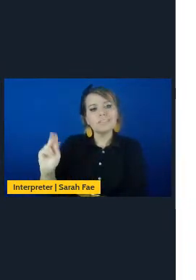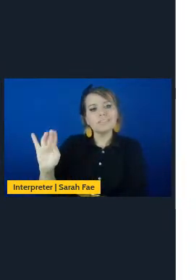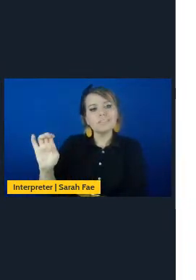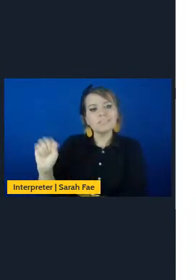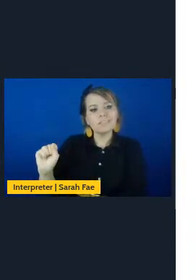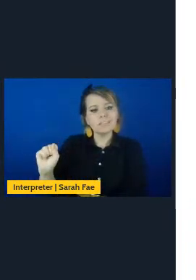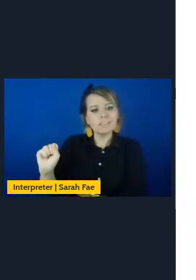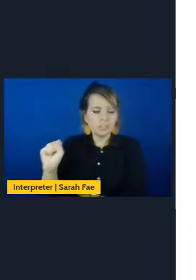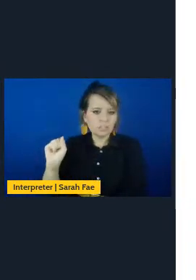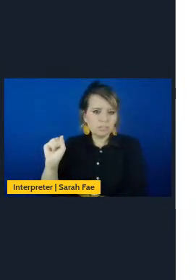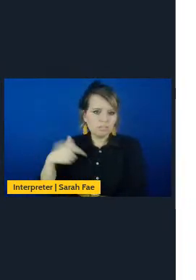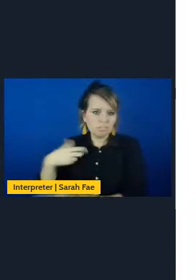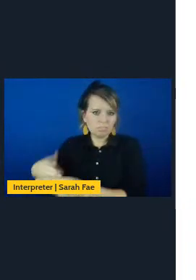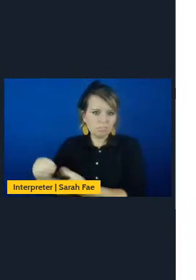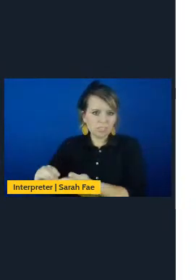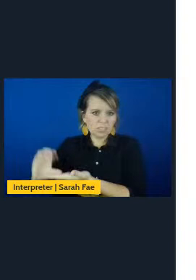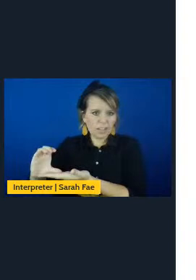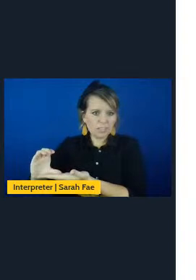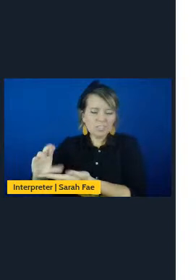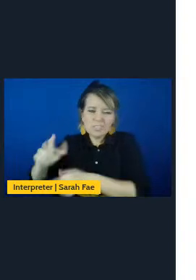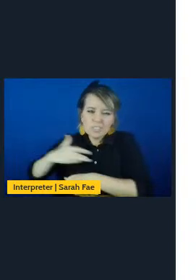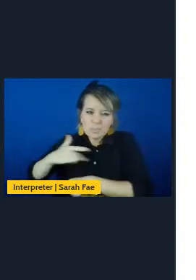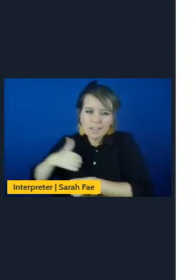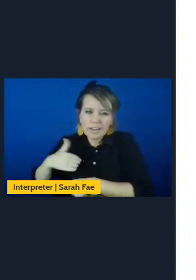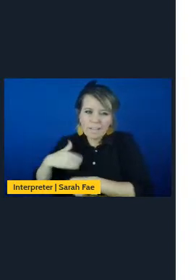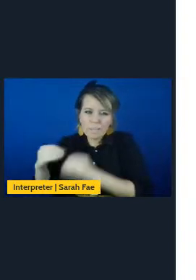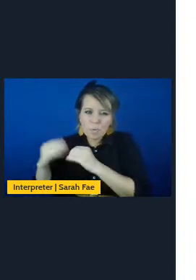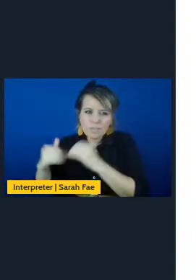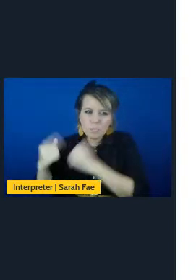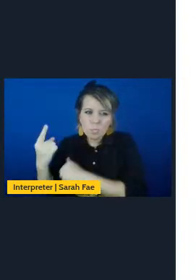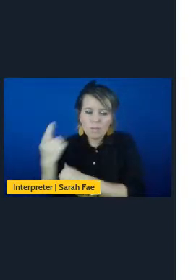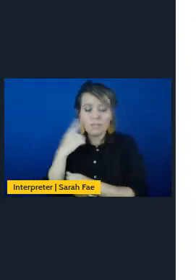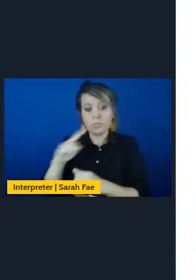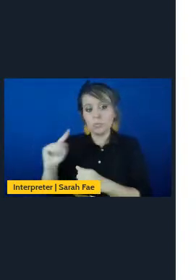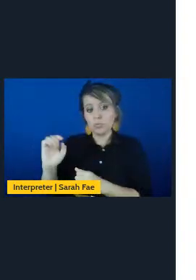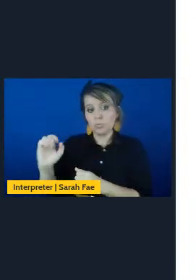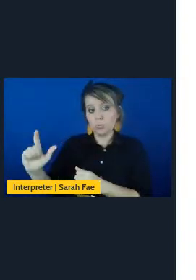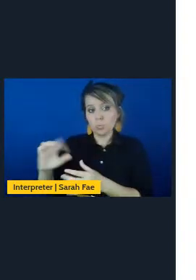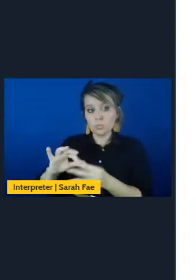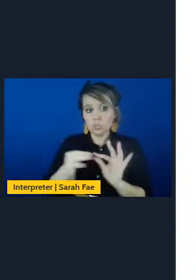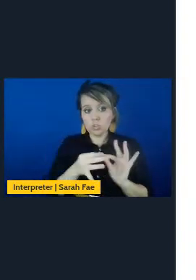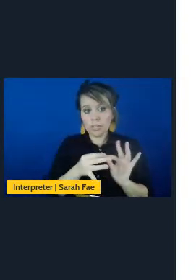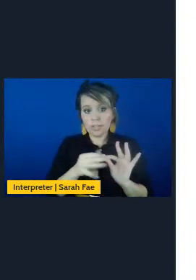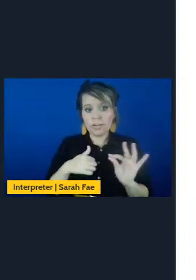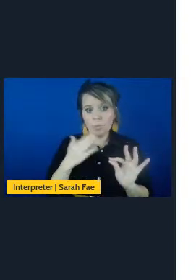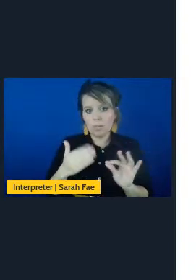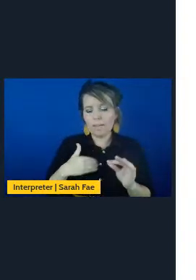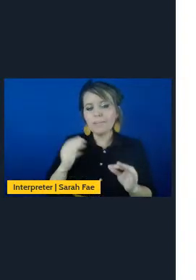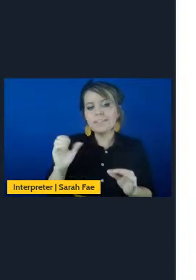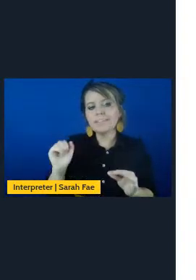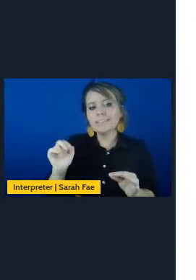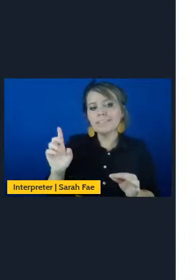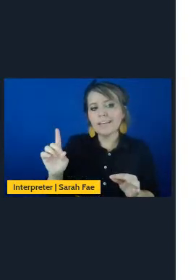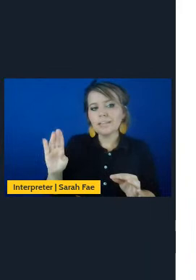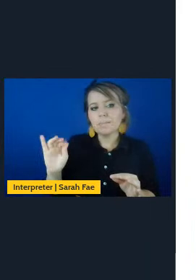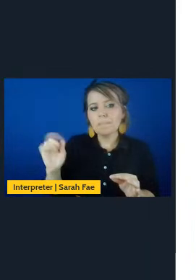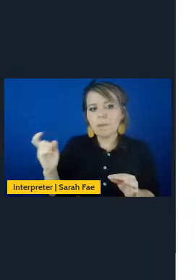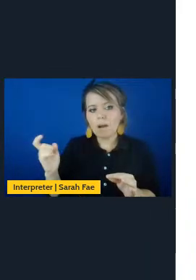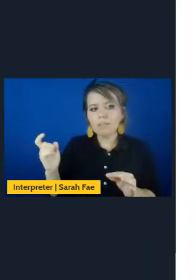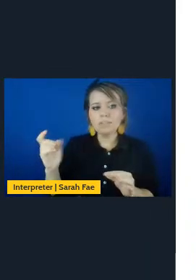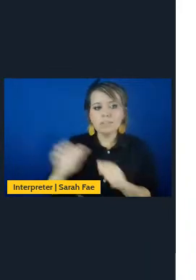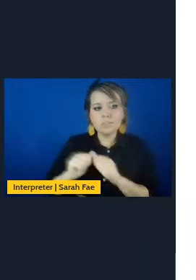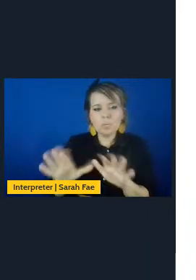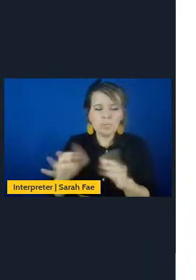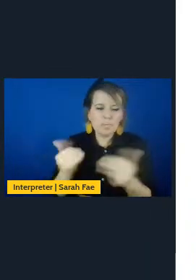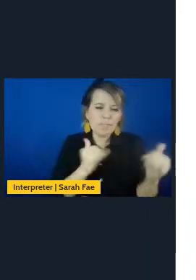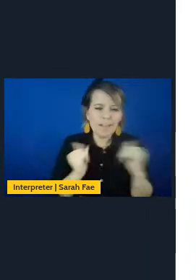those two. Let's say for toolchain, I would probably have a toolchain sandbox deployment, so I can play around with the pipeline. Plus, I would have